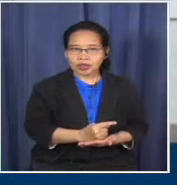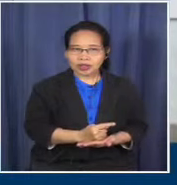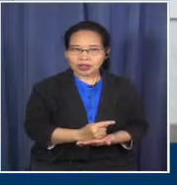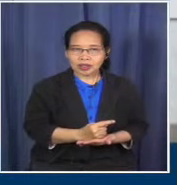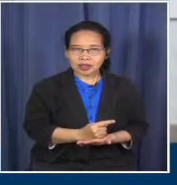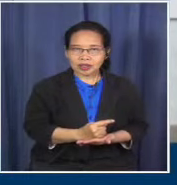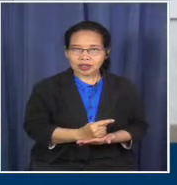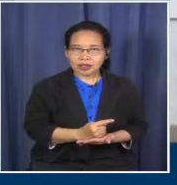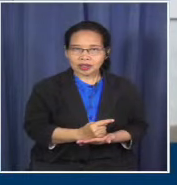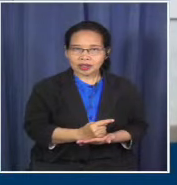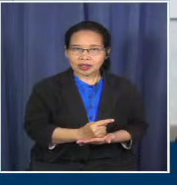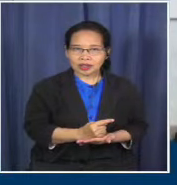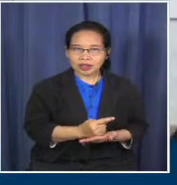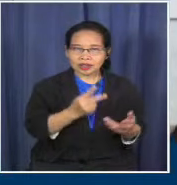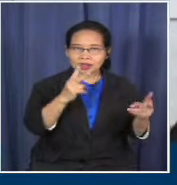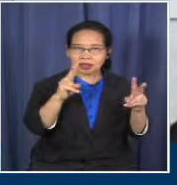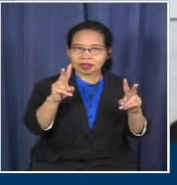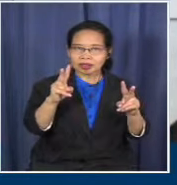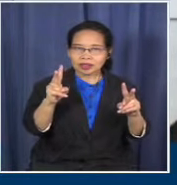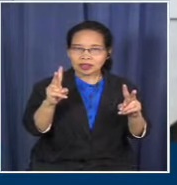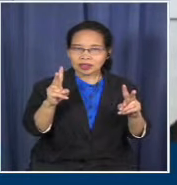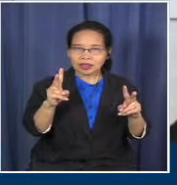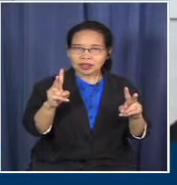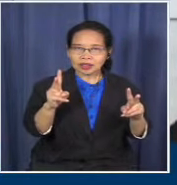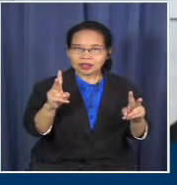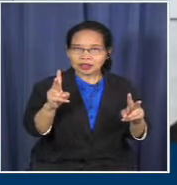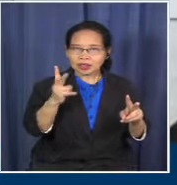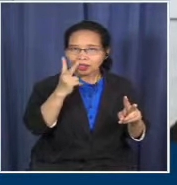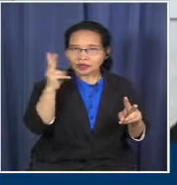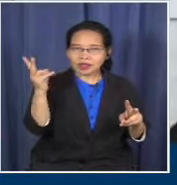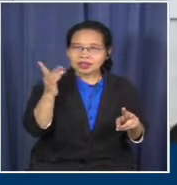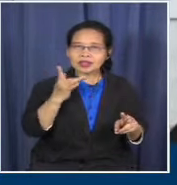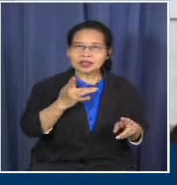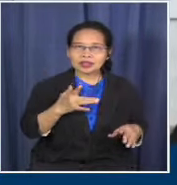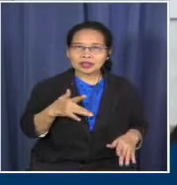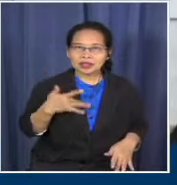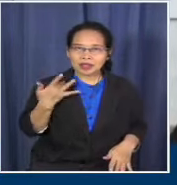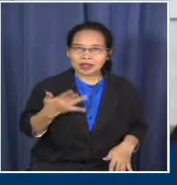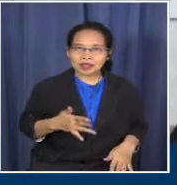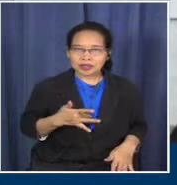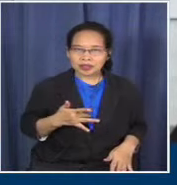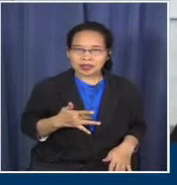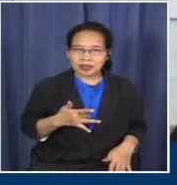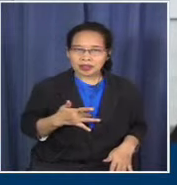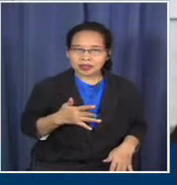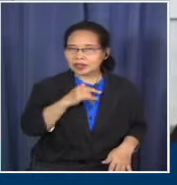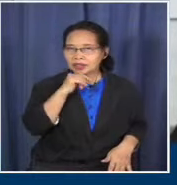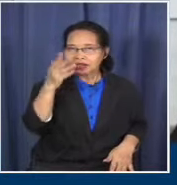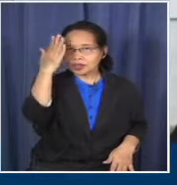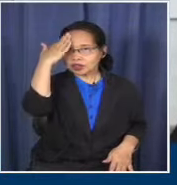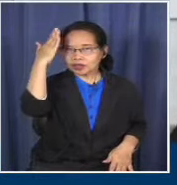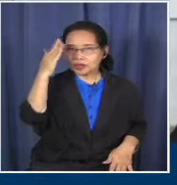the human eyes and totally unperceivable by our senses. Why?